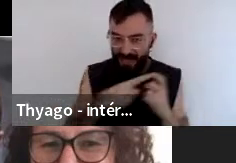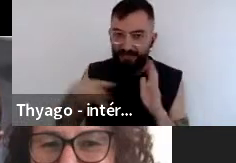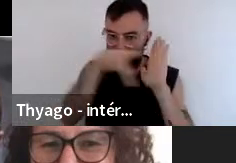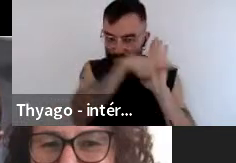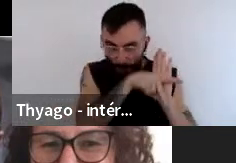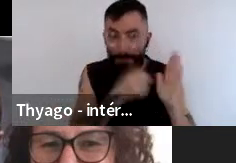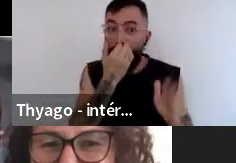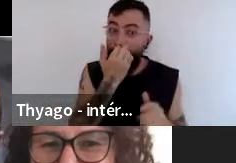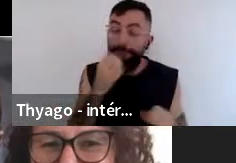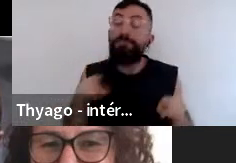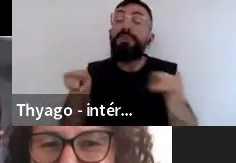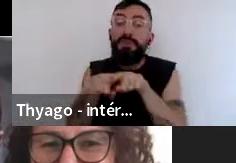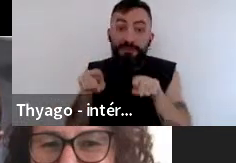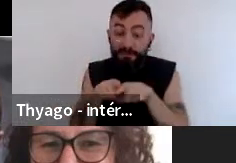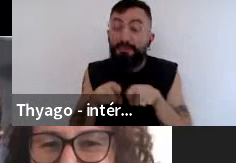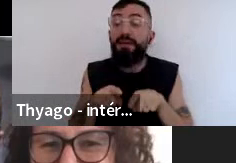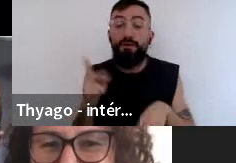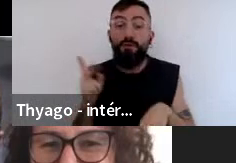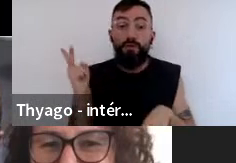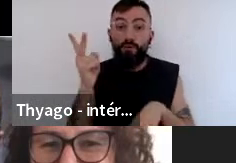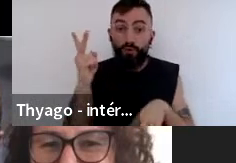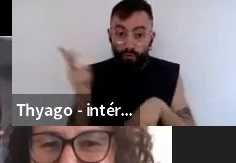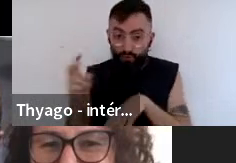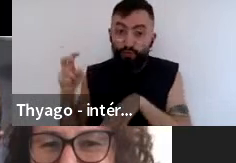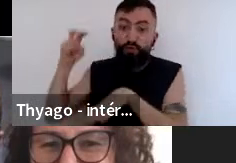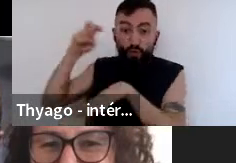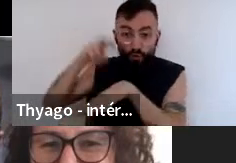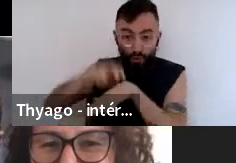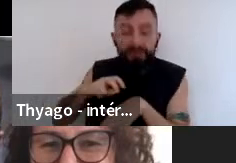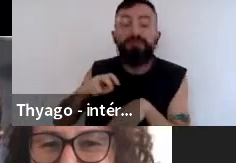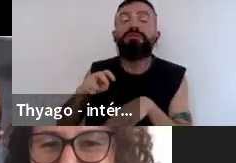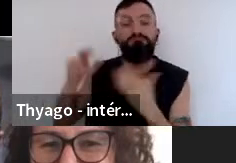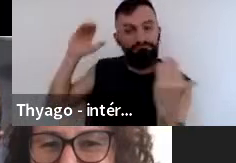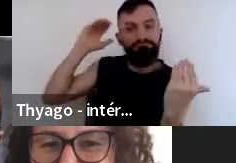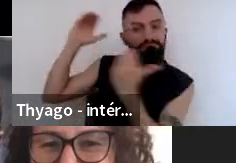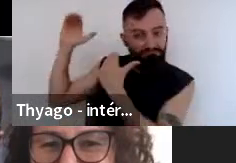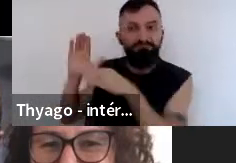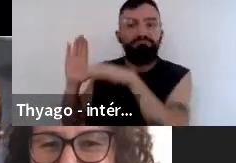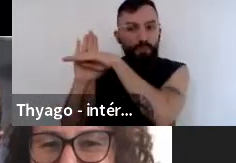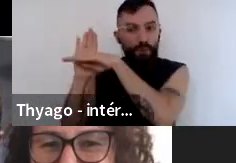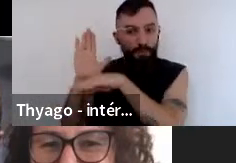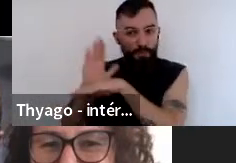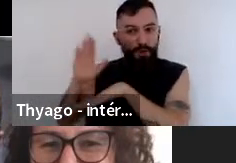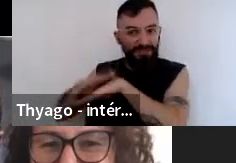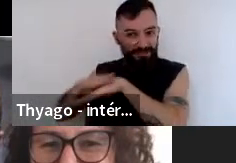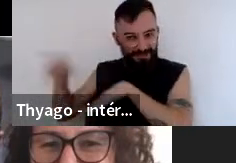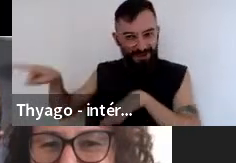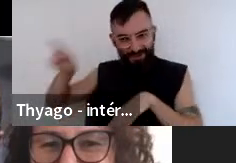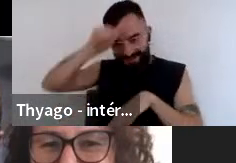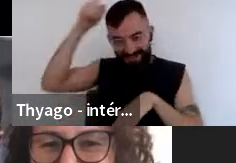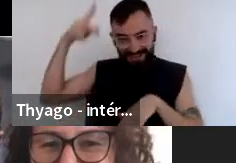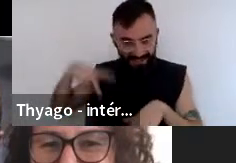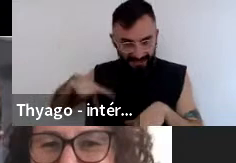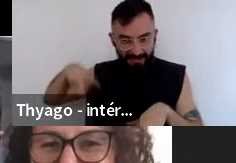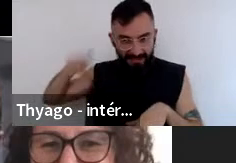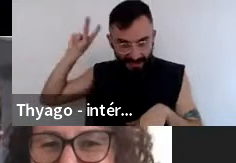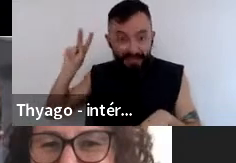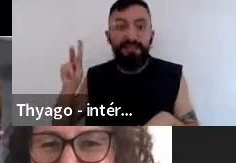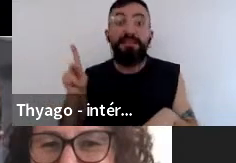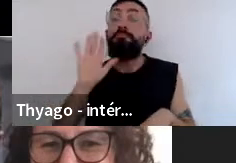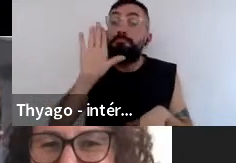Libras toponyms that refer to letters of the Portuguese toponyms as